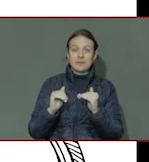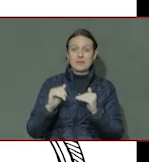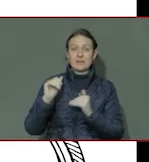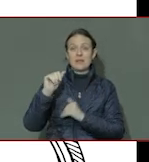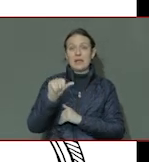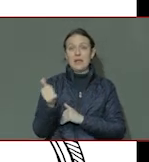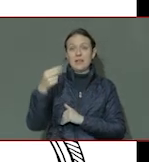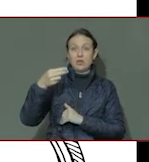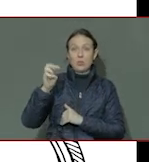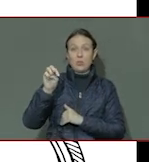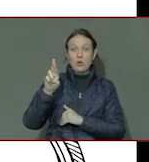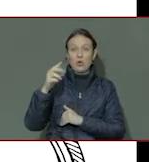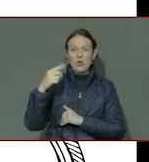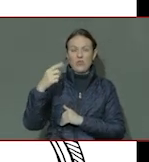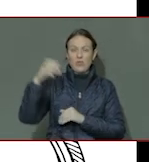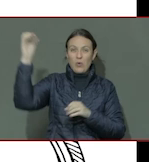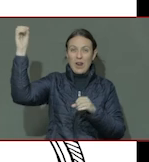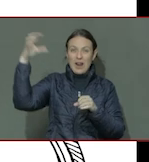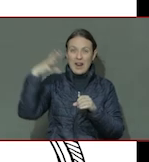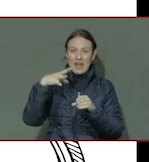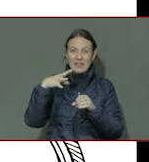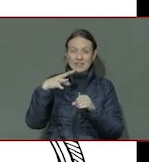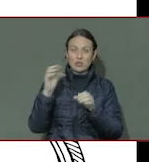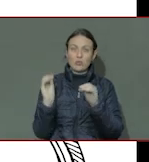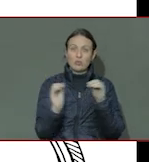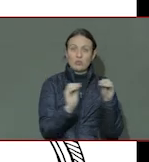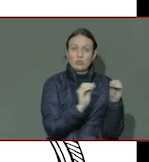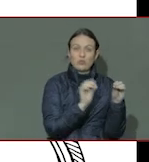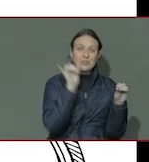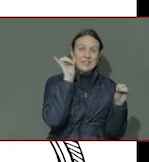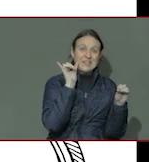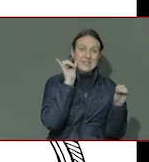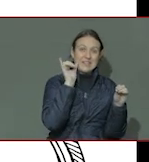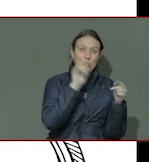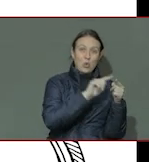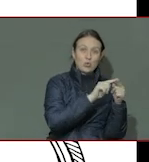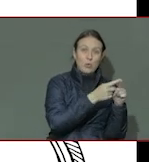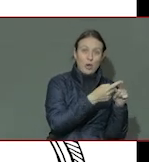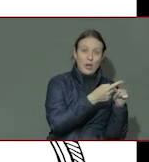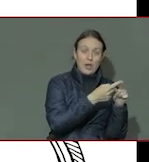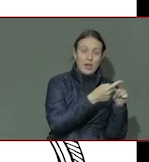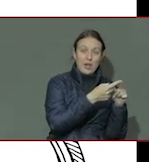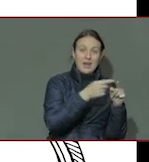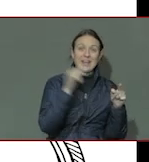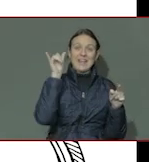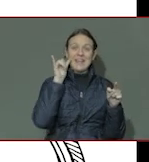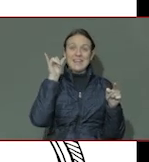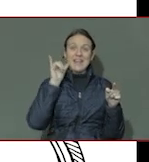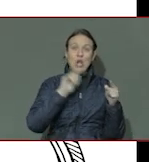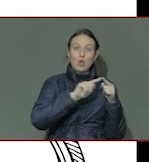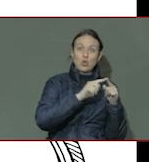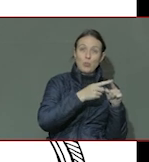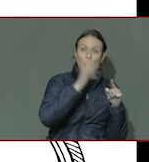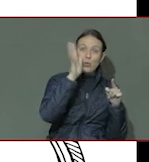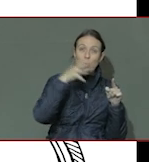our light, obviously, onto our yellow spot. Please, you must say it will go onto the yellow spot and